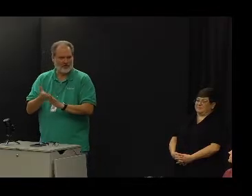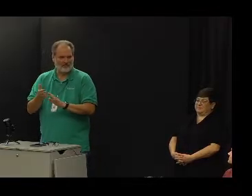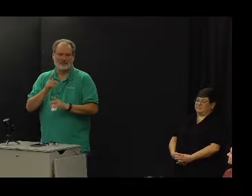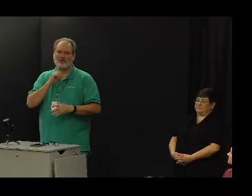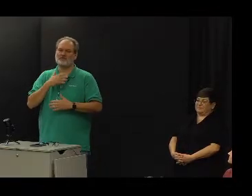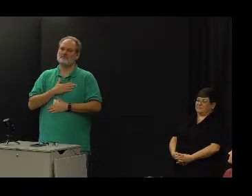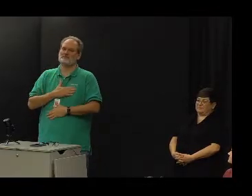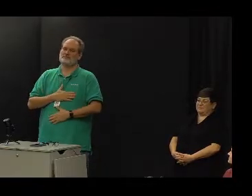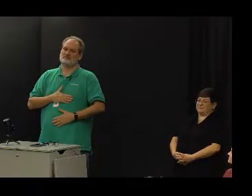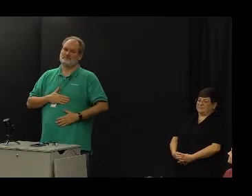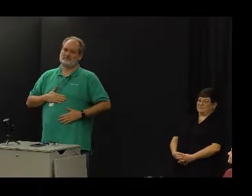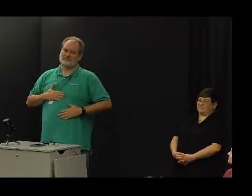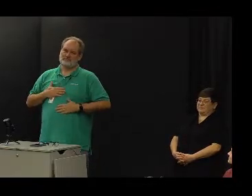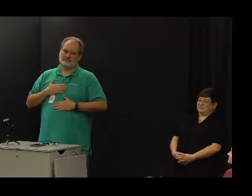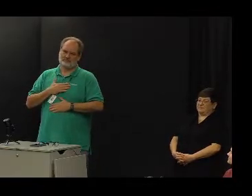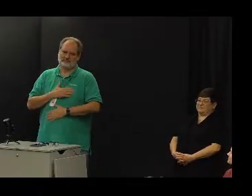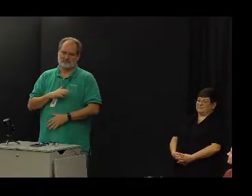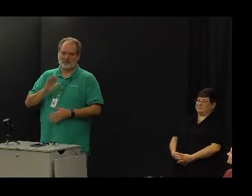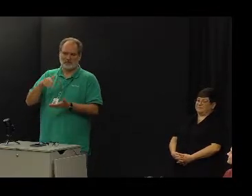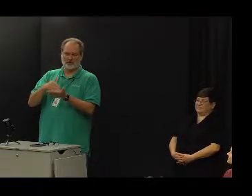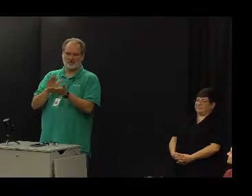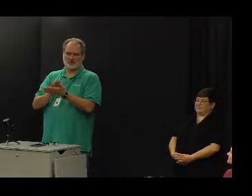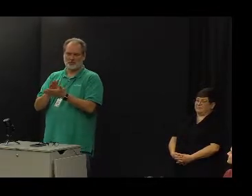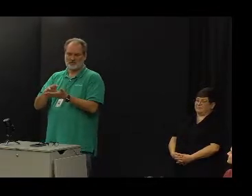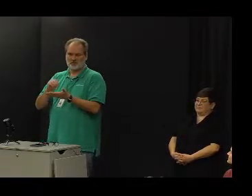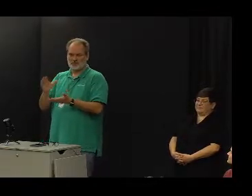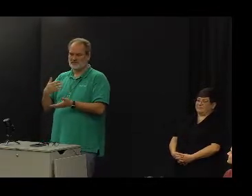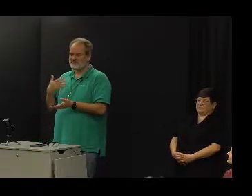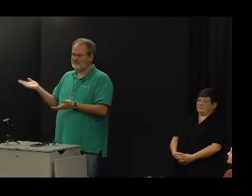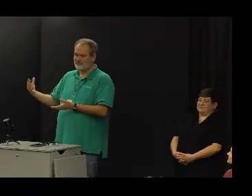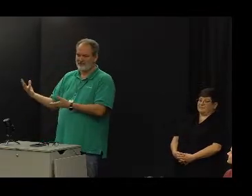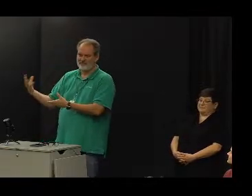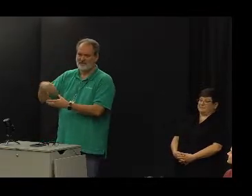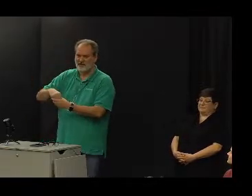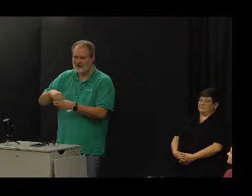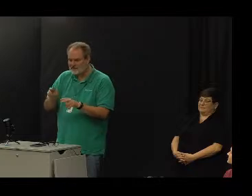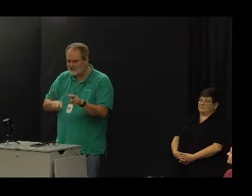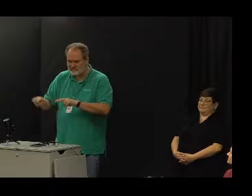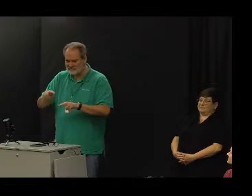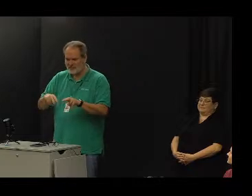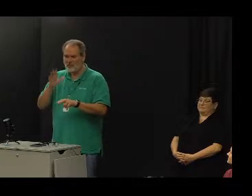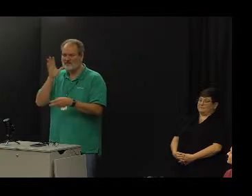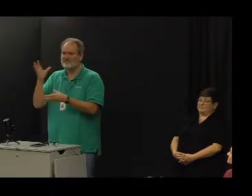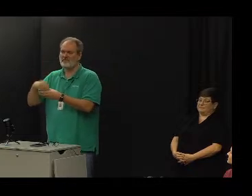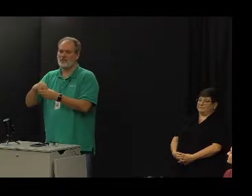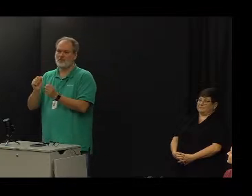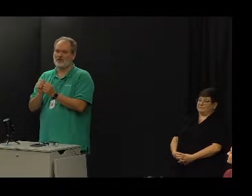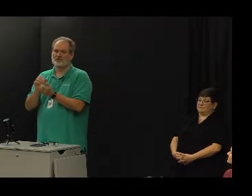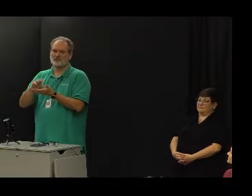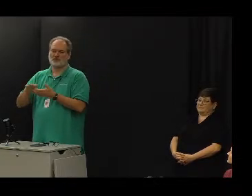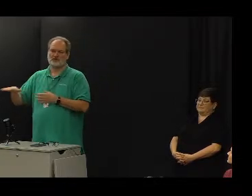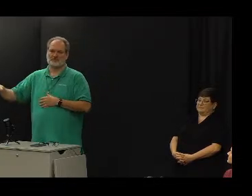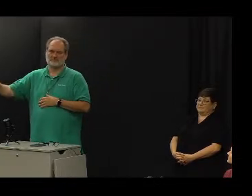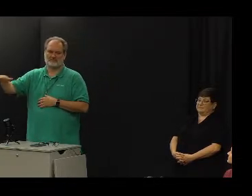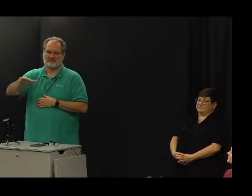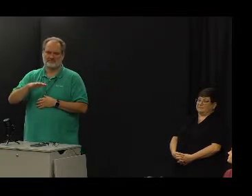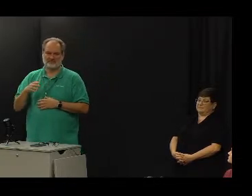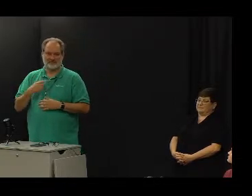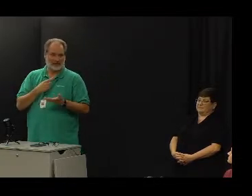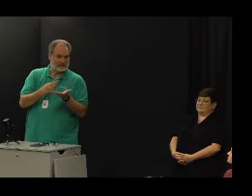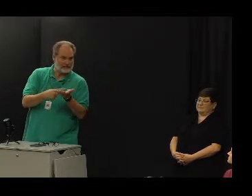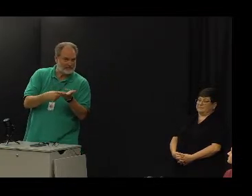the temperature just right. And once we got that up and running, man, I'll tell you what, it was such an enjoyment. We got some of the other students and